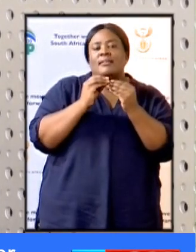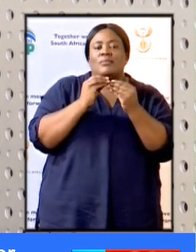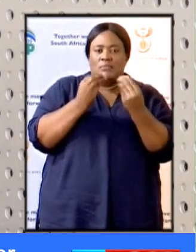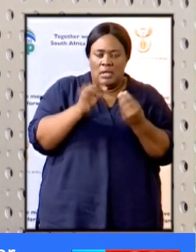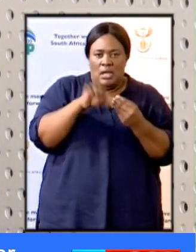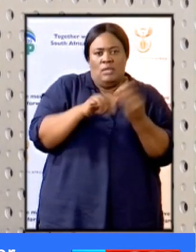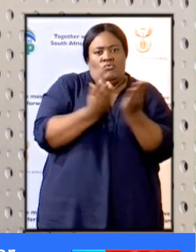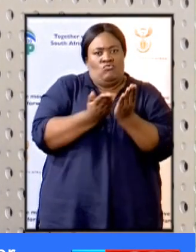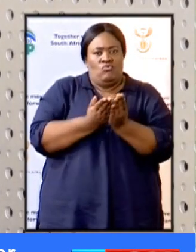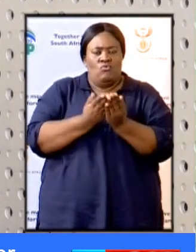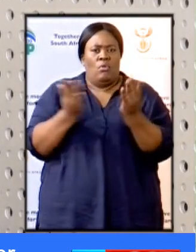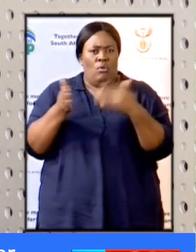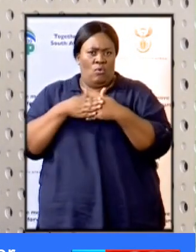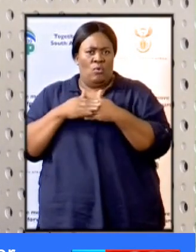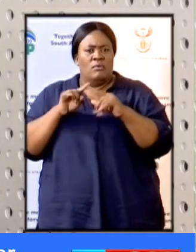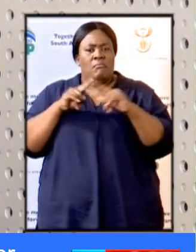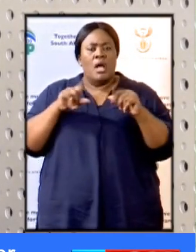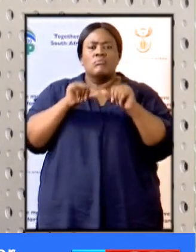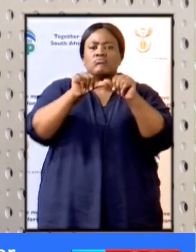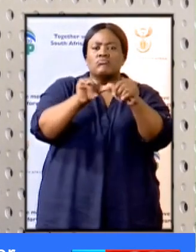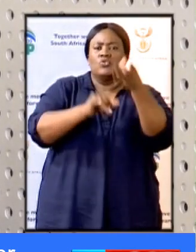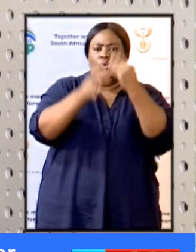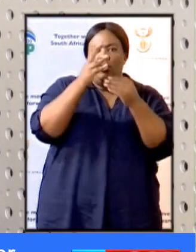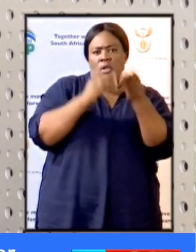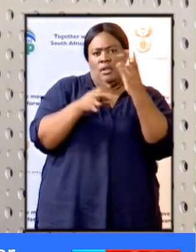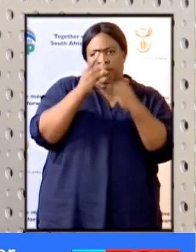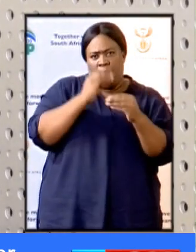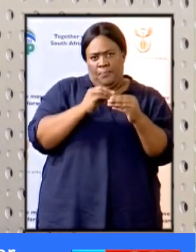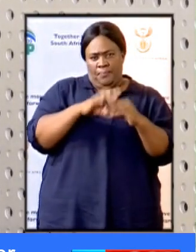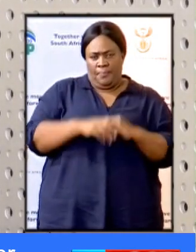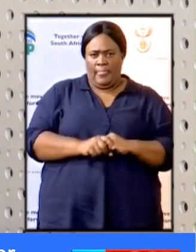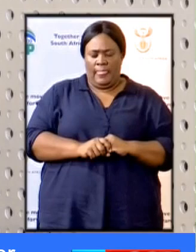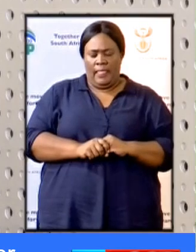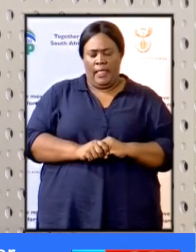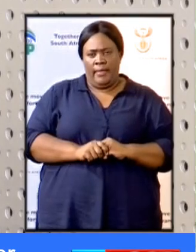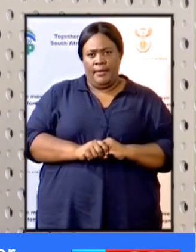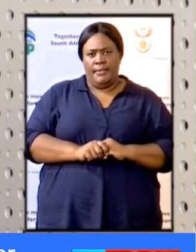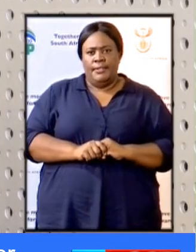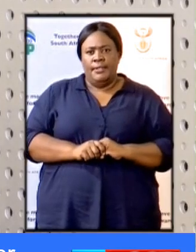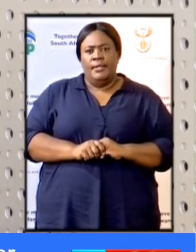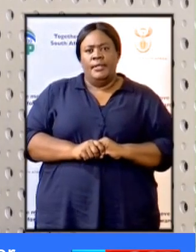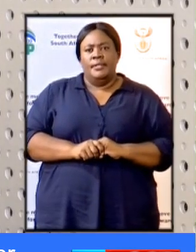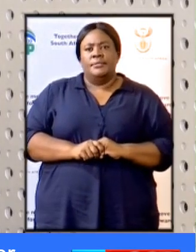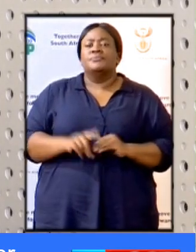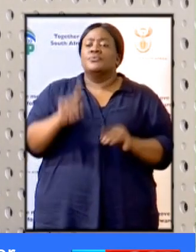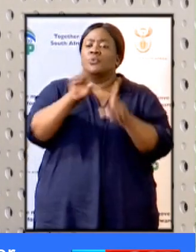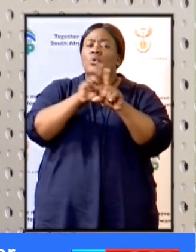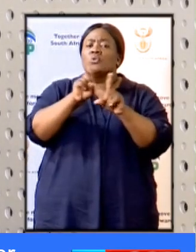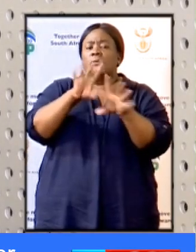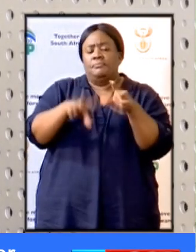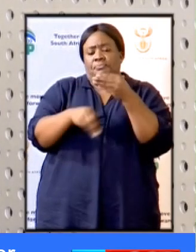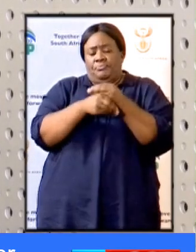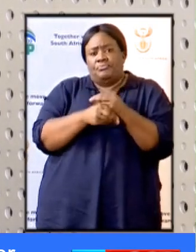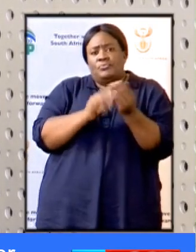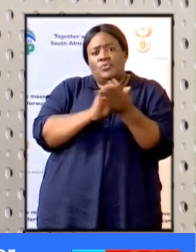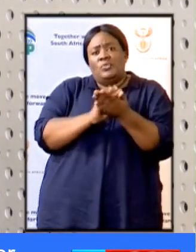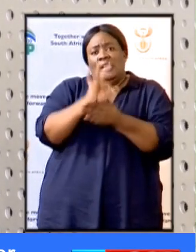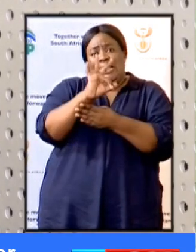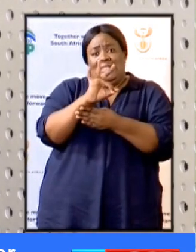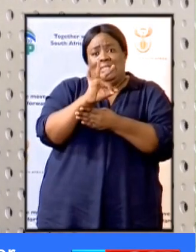minimize the impact of coronavirus on basic education. In addition to the 13 radio stations